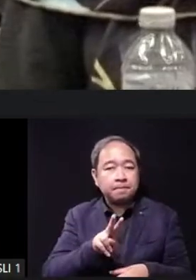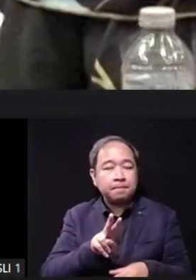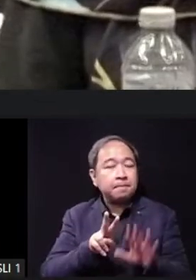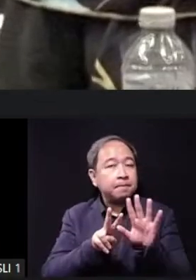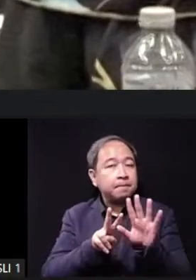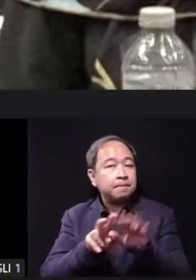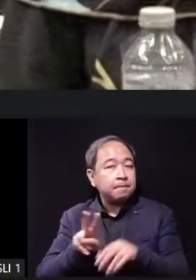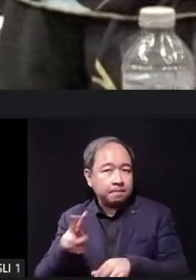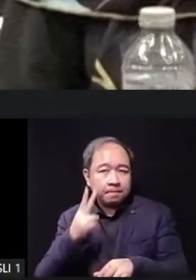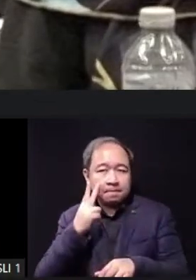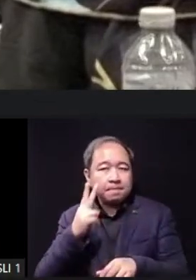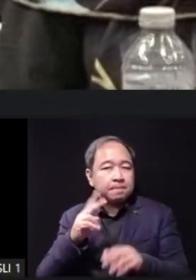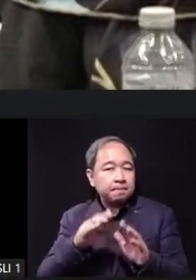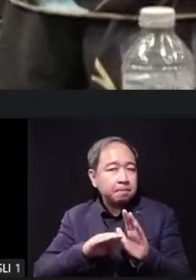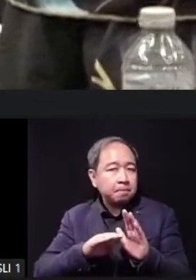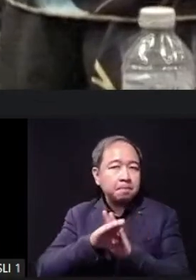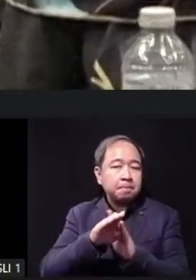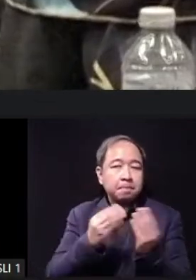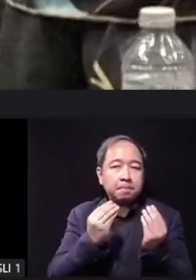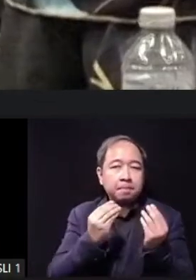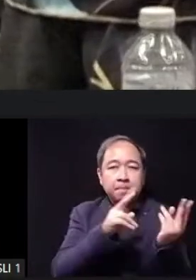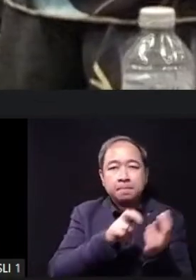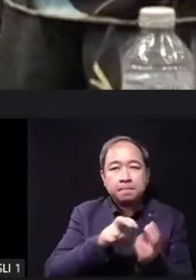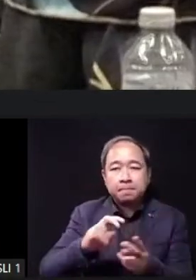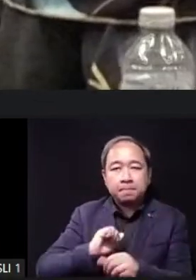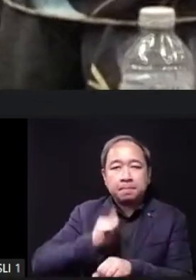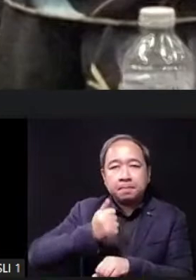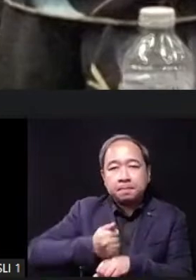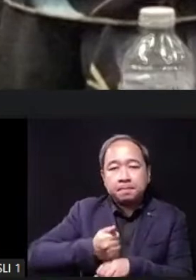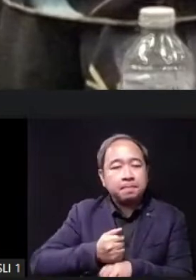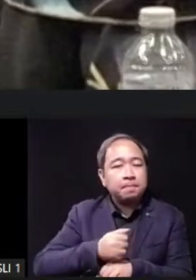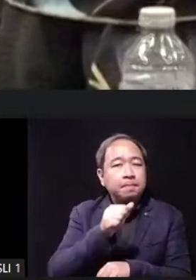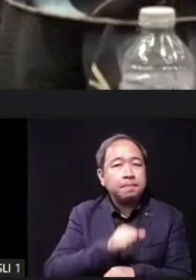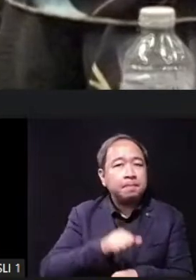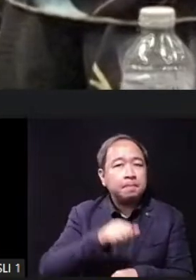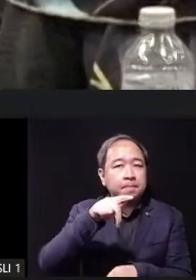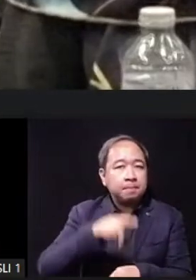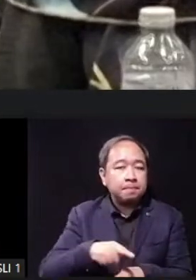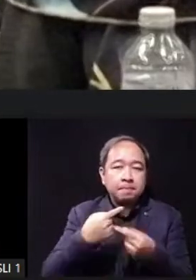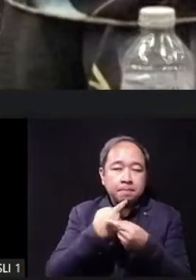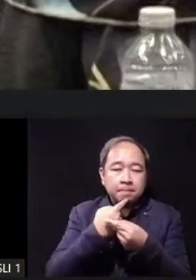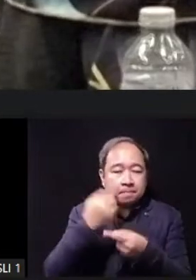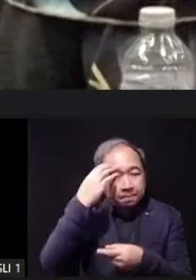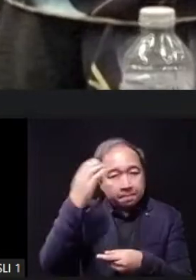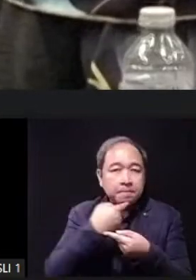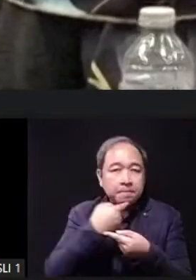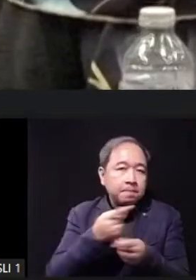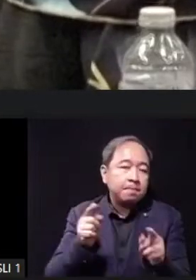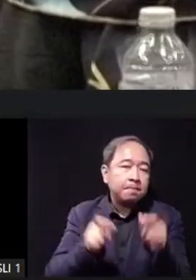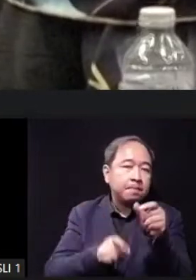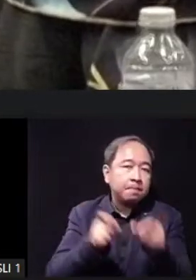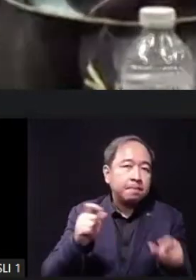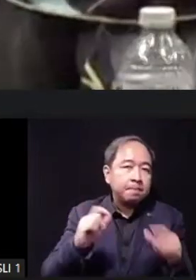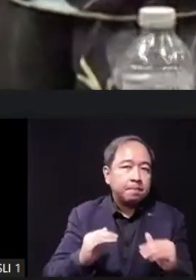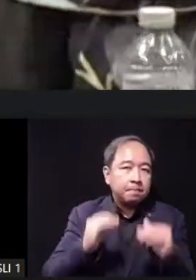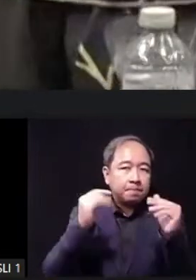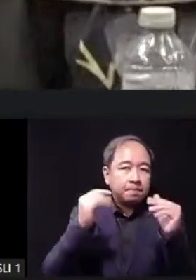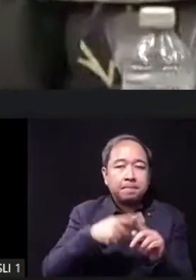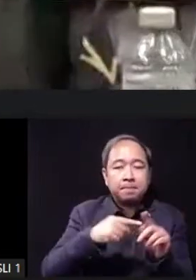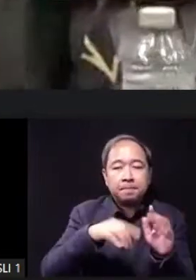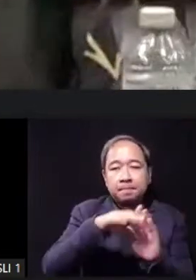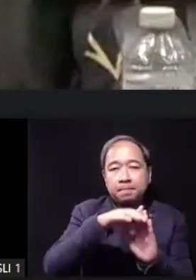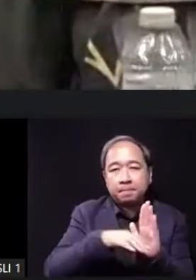Made Towards the Implementation of the Asian and Pacific Ministerial Declaration on Population and Development, as well as of the Program of Action